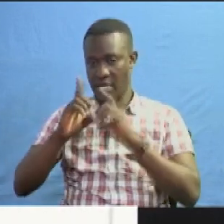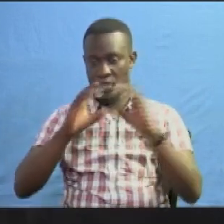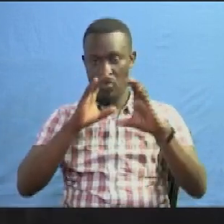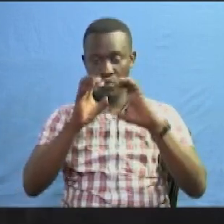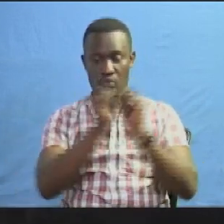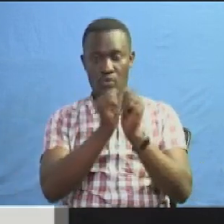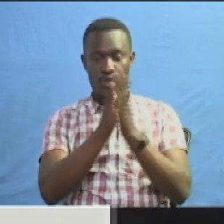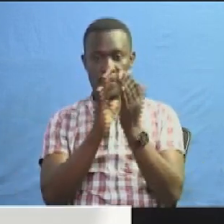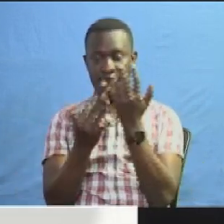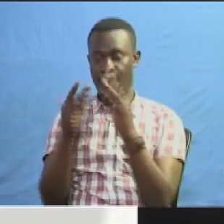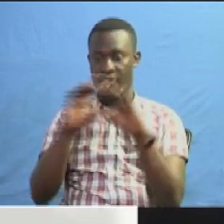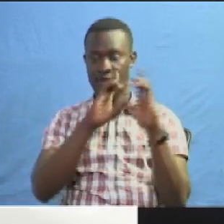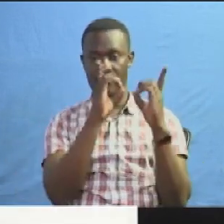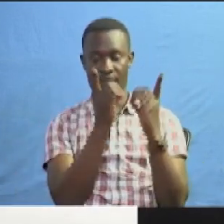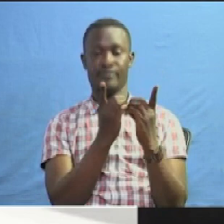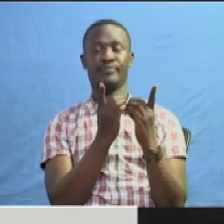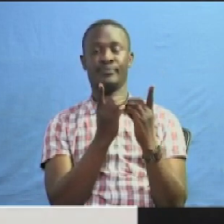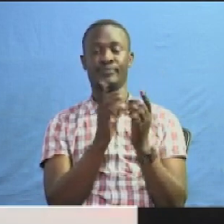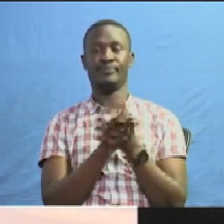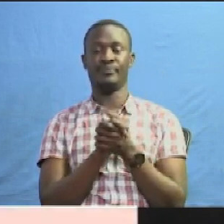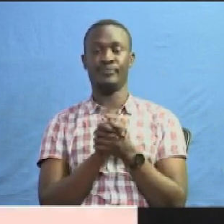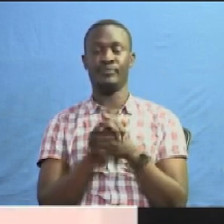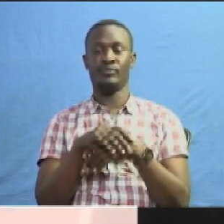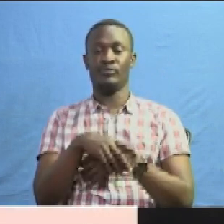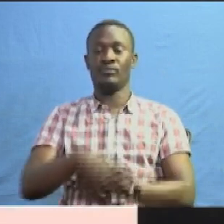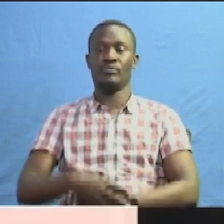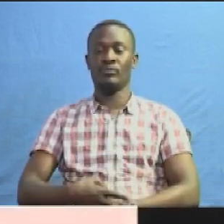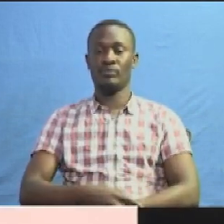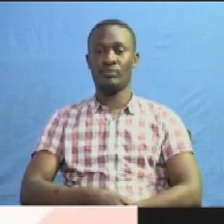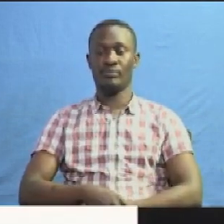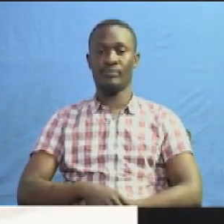fire department and shorten response time. Natalie Kyoko, KUTV.